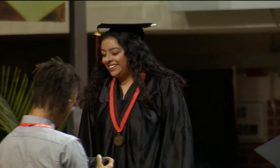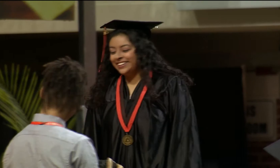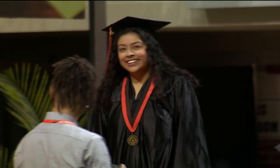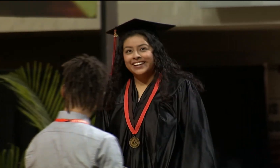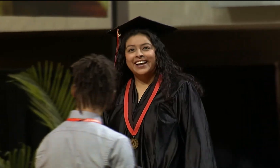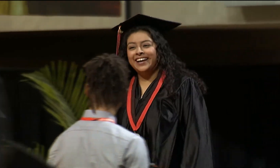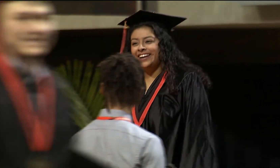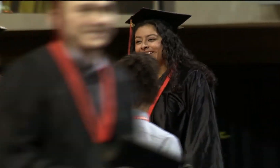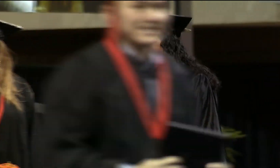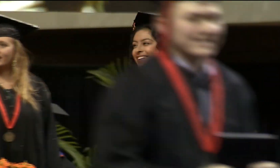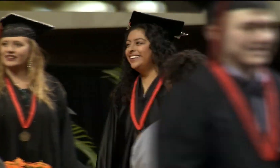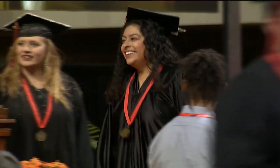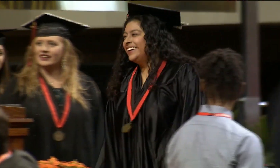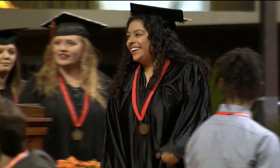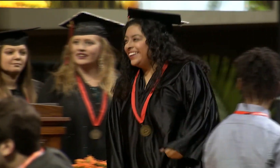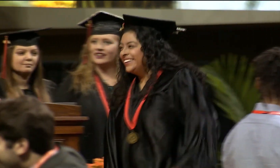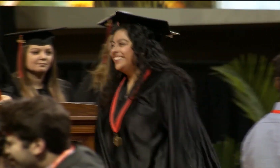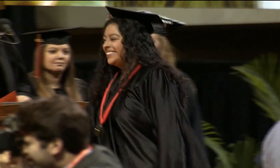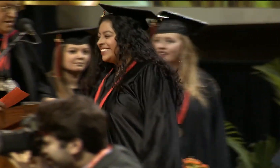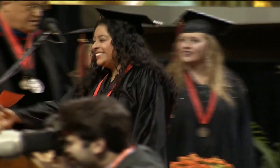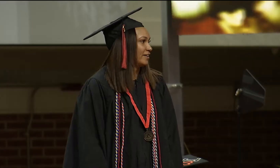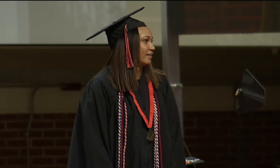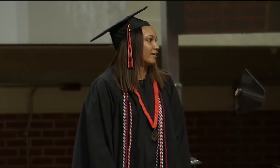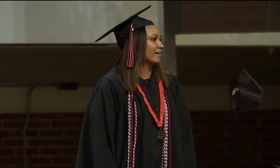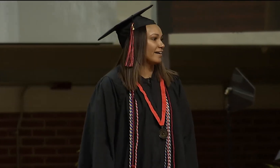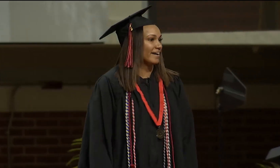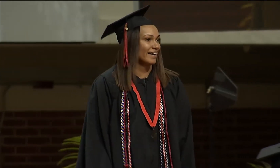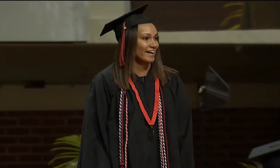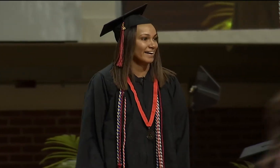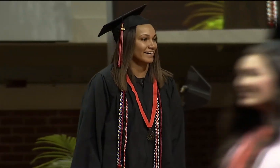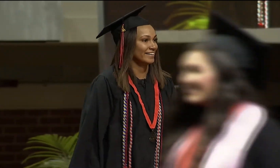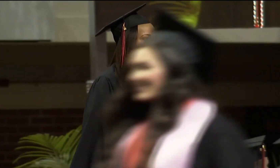Jocelyn Suafentes Hernandez.